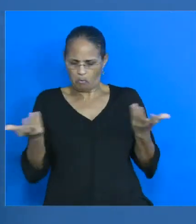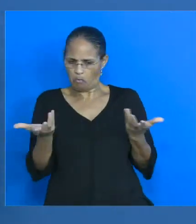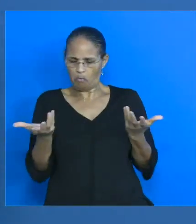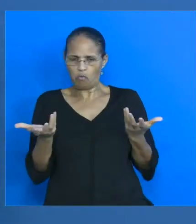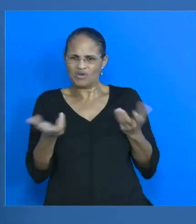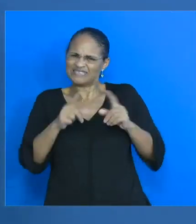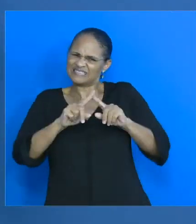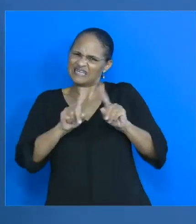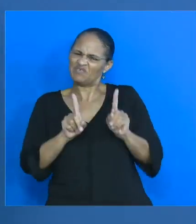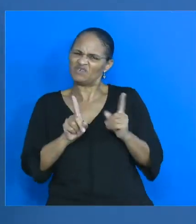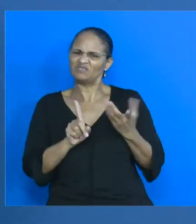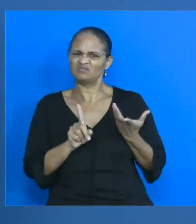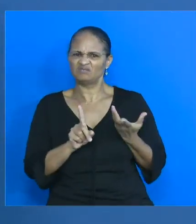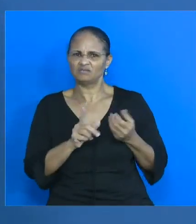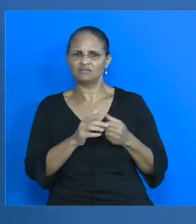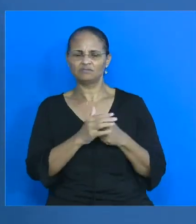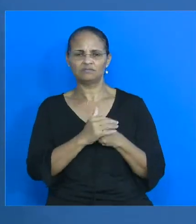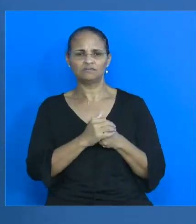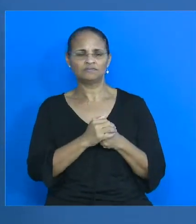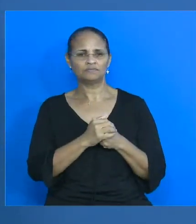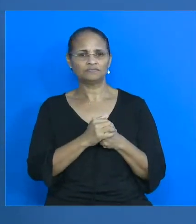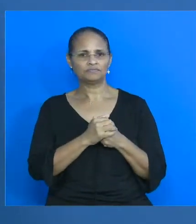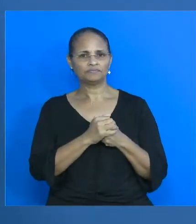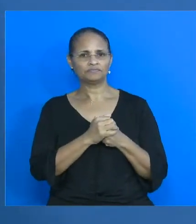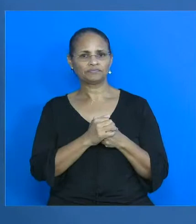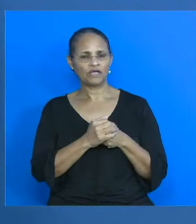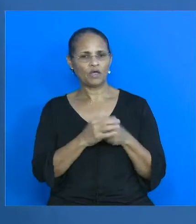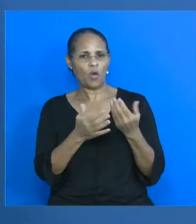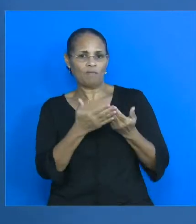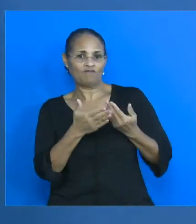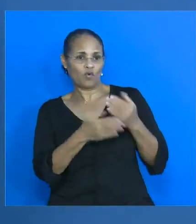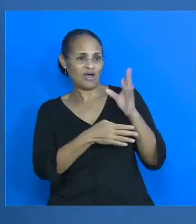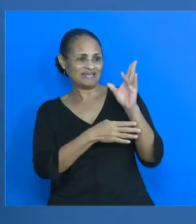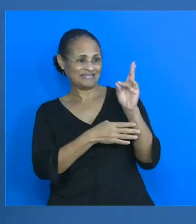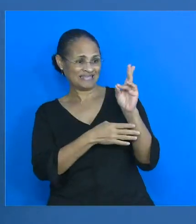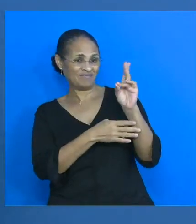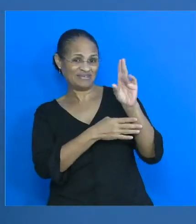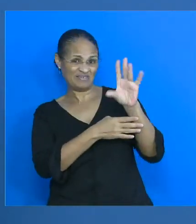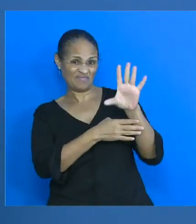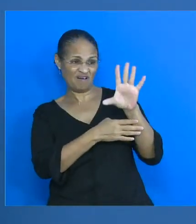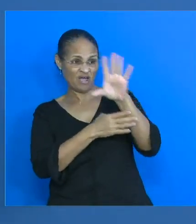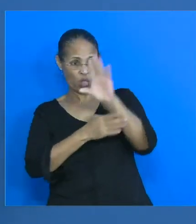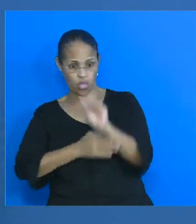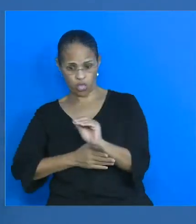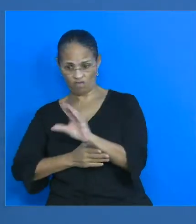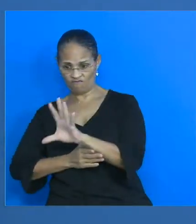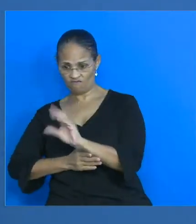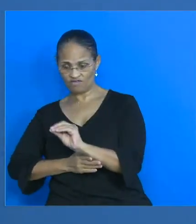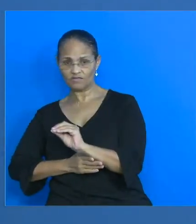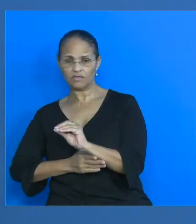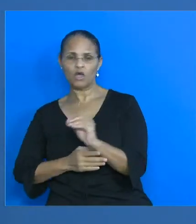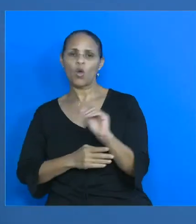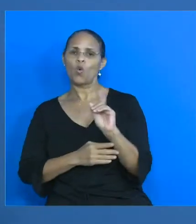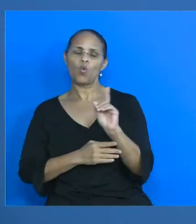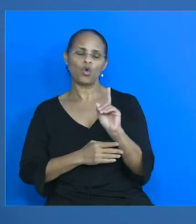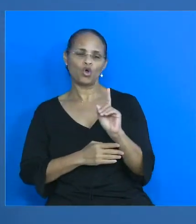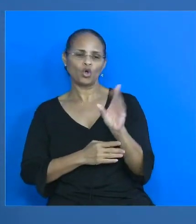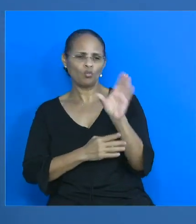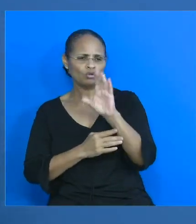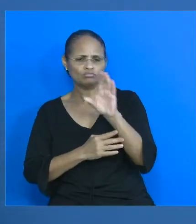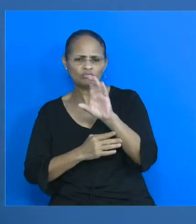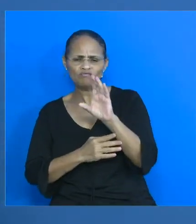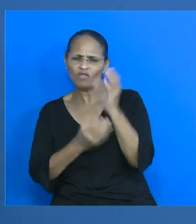well, you said tonight they're being reduced from 75. And where can we find this